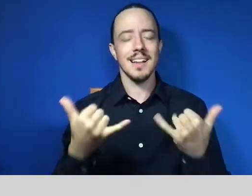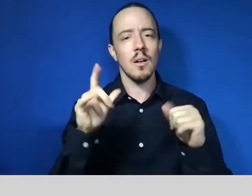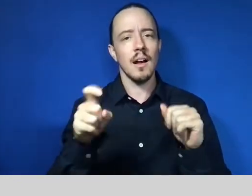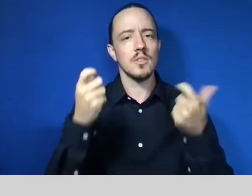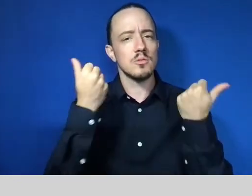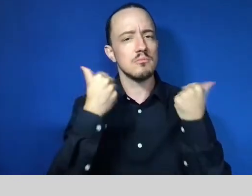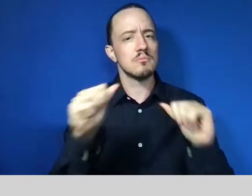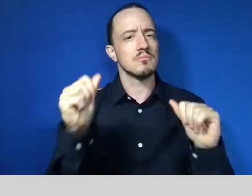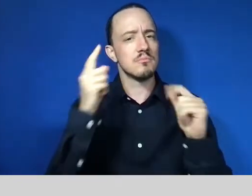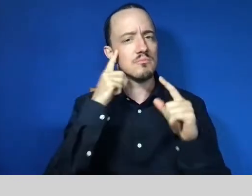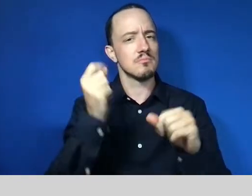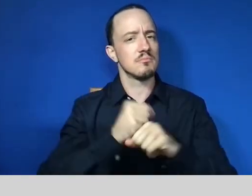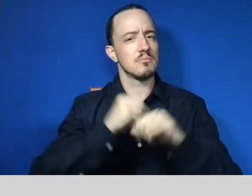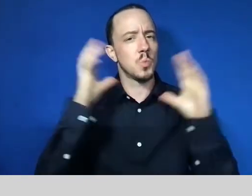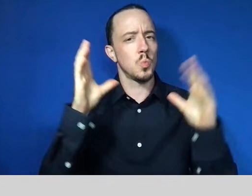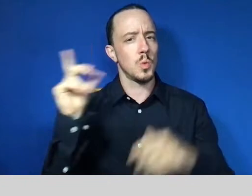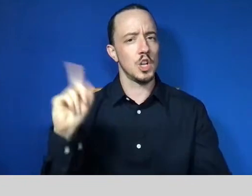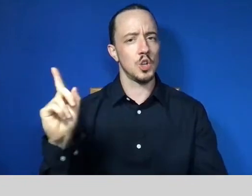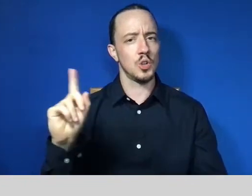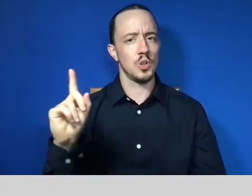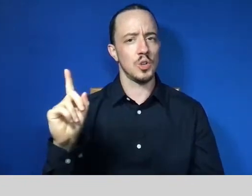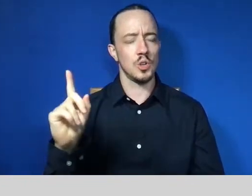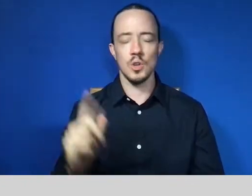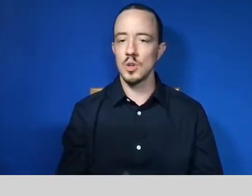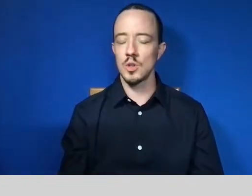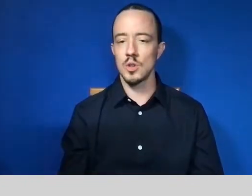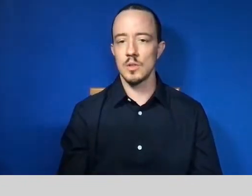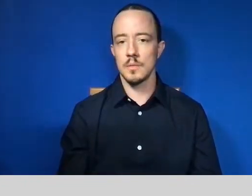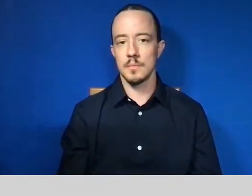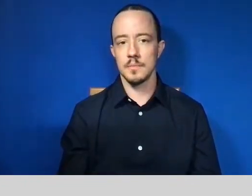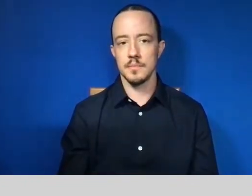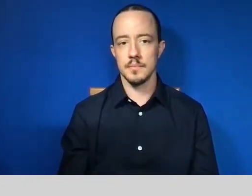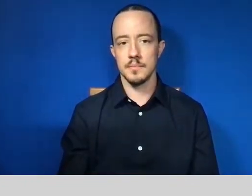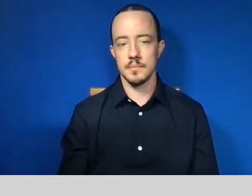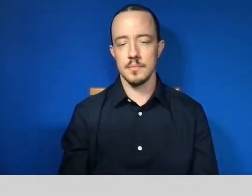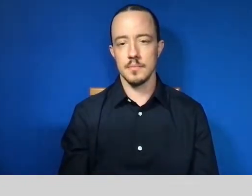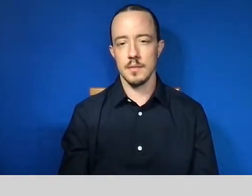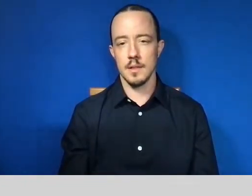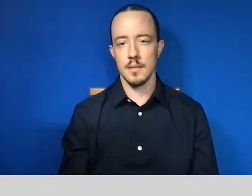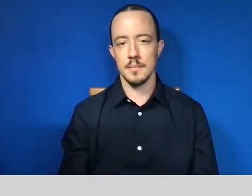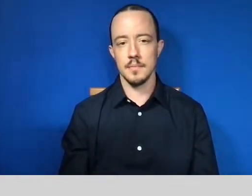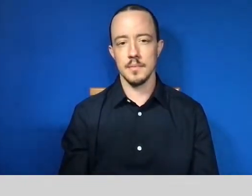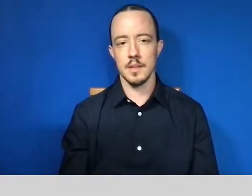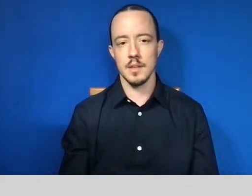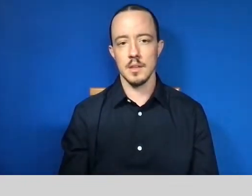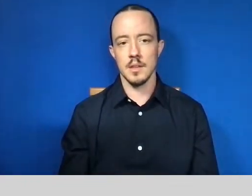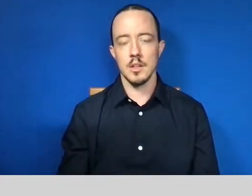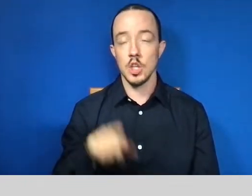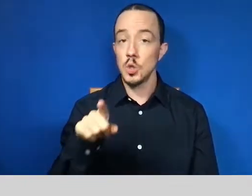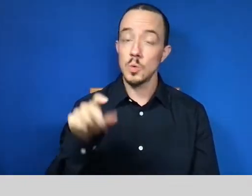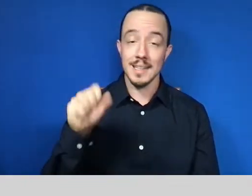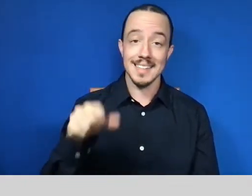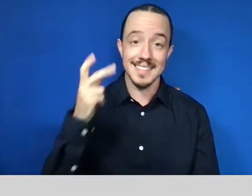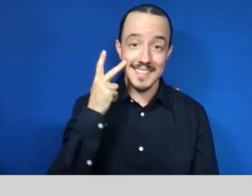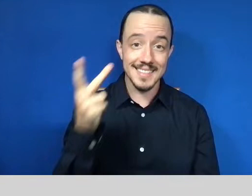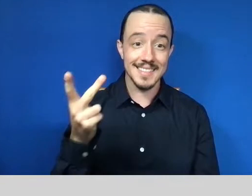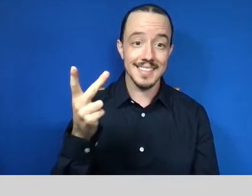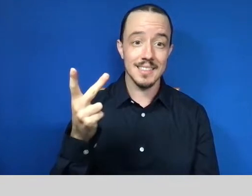about where everything is gone. Let's have a look at our lock function call. One could see that